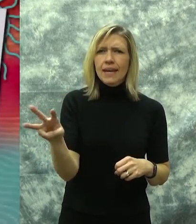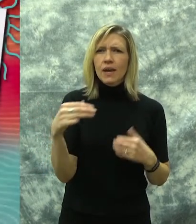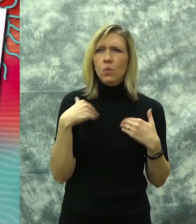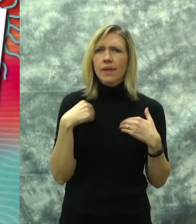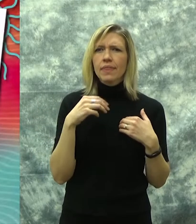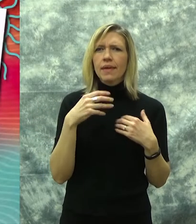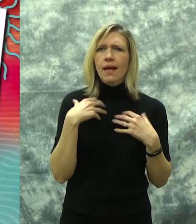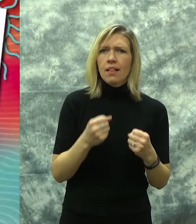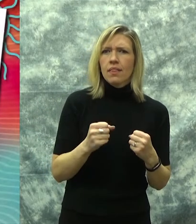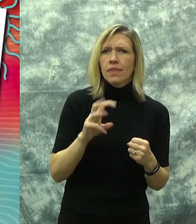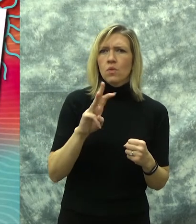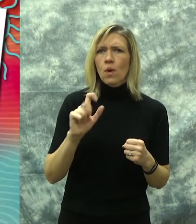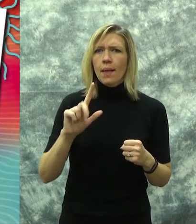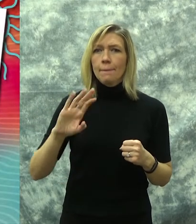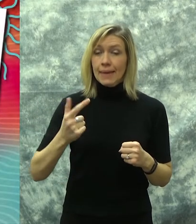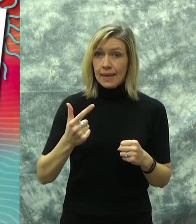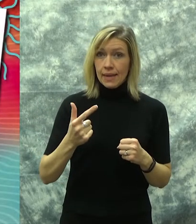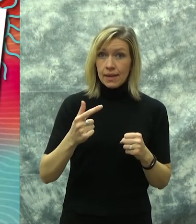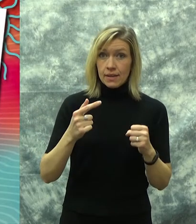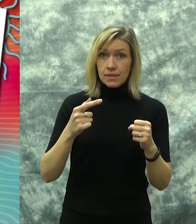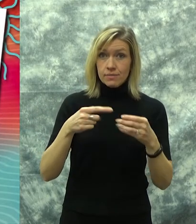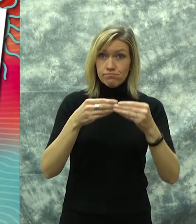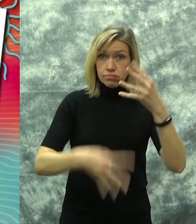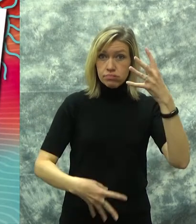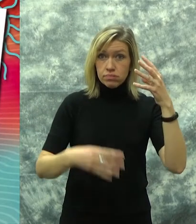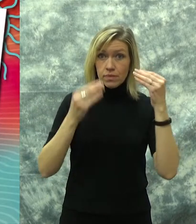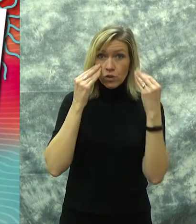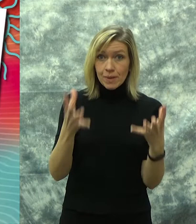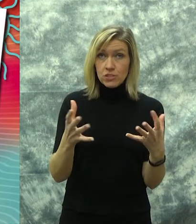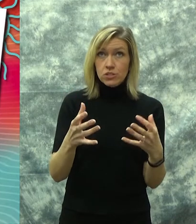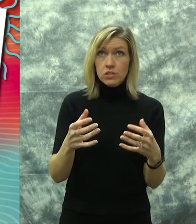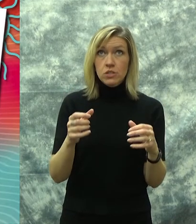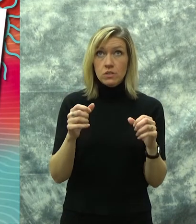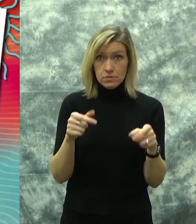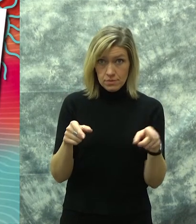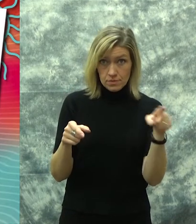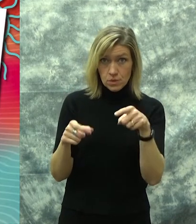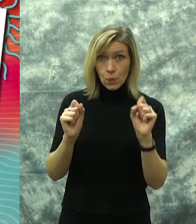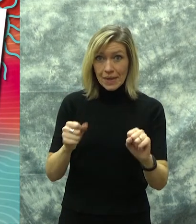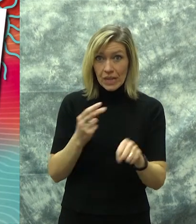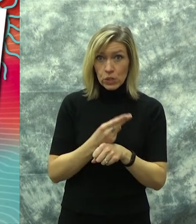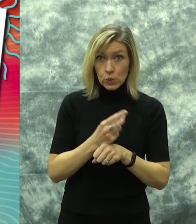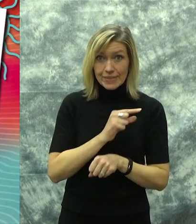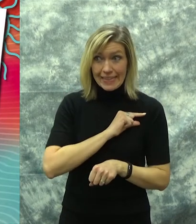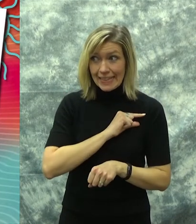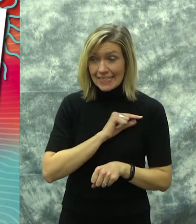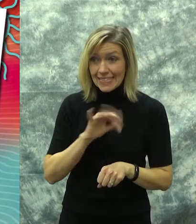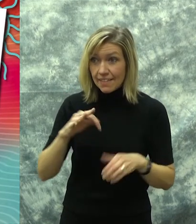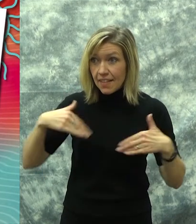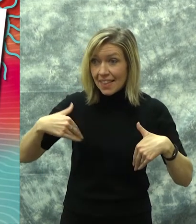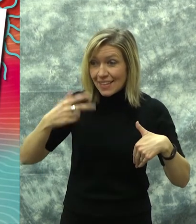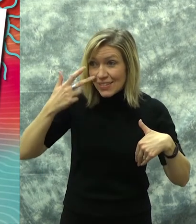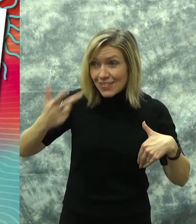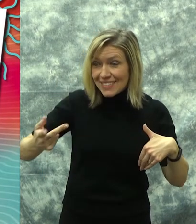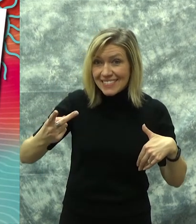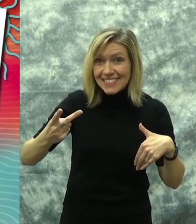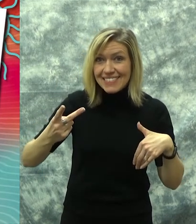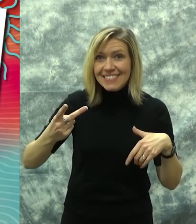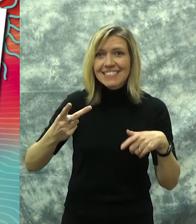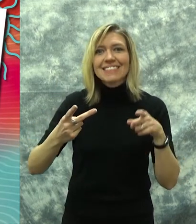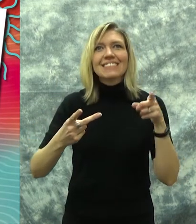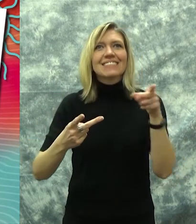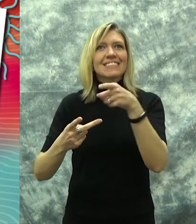too. Okay, good. We can use guilt sometimes here, so we'll bring that in for you. But when you go to that page, we're all invited